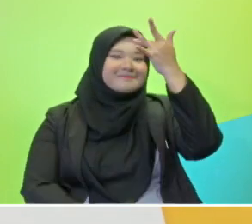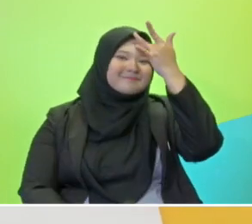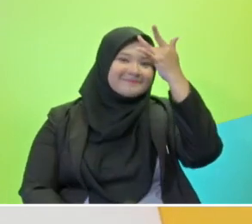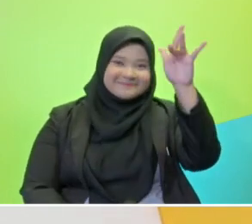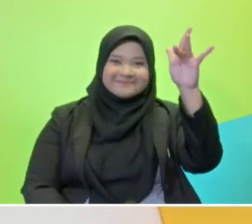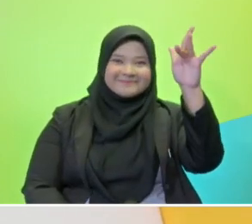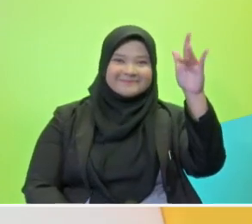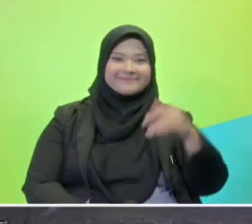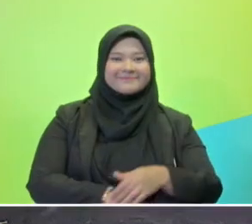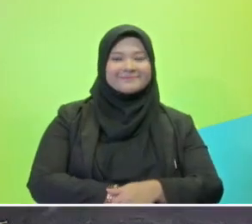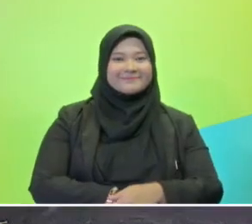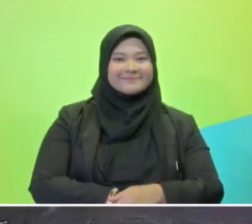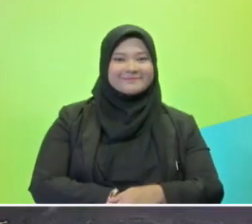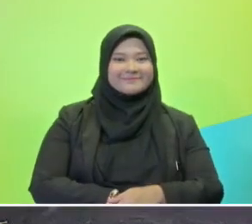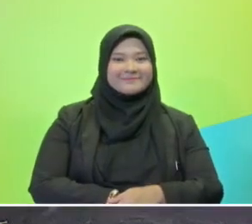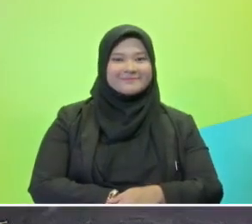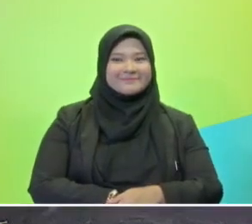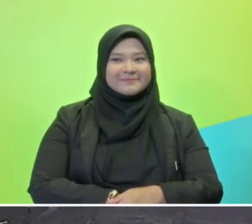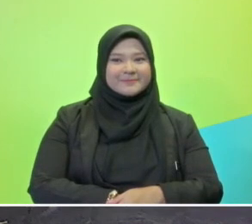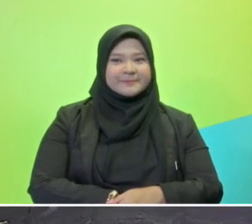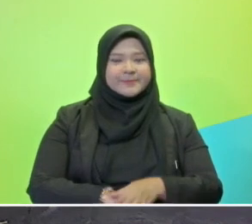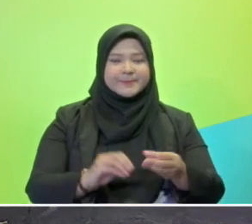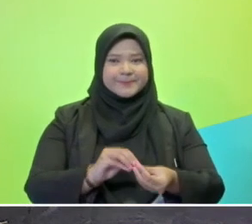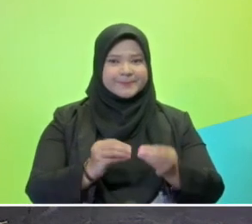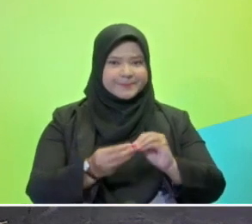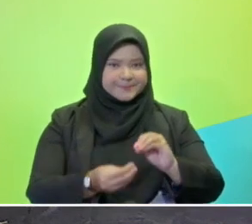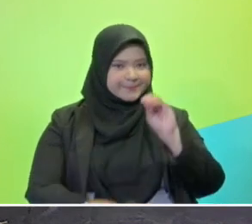you. All right. Next, okay. We go to Azra.